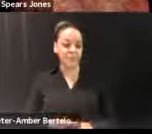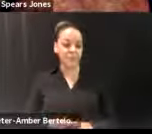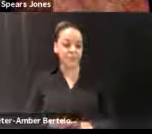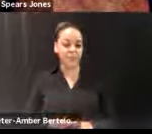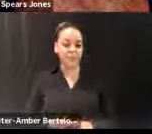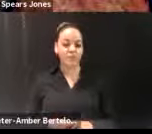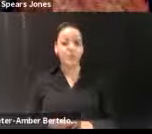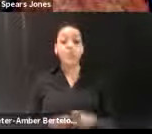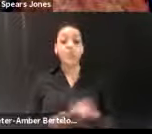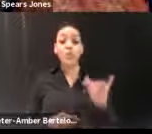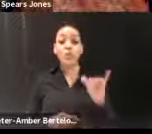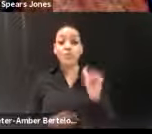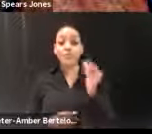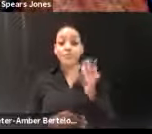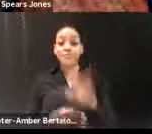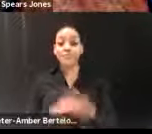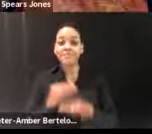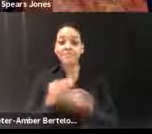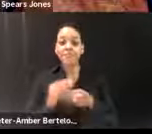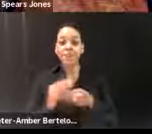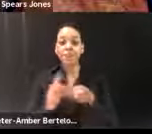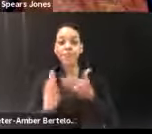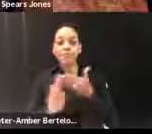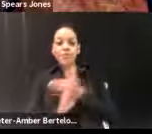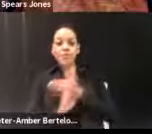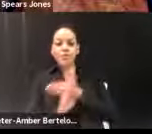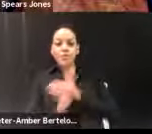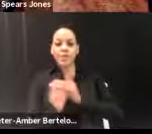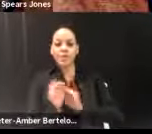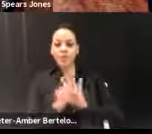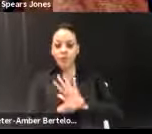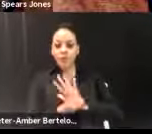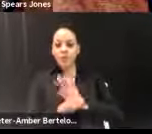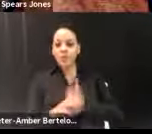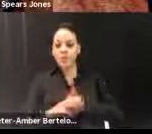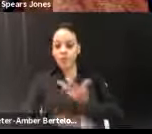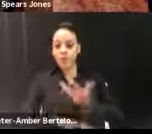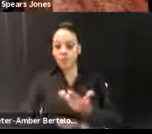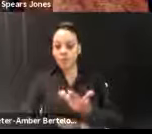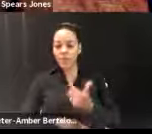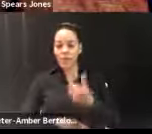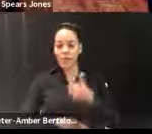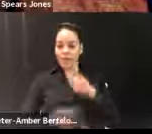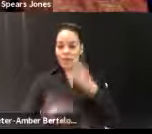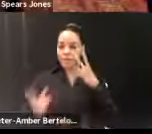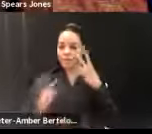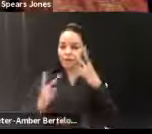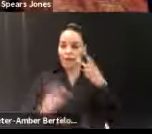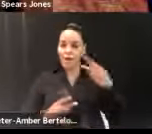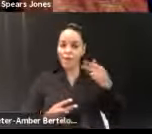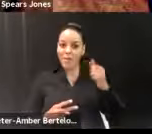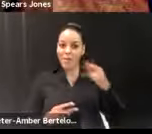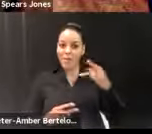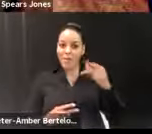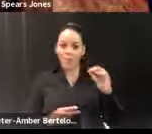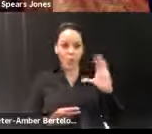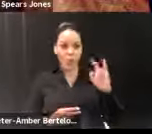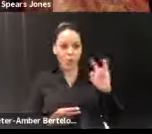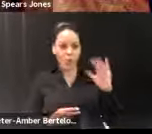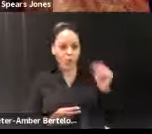Also, this is a pre-pandemic form because literally I saw Papo Colo a couple of years